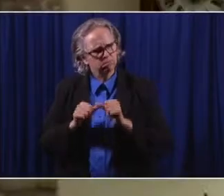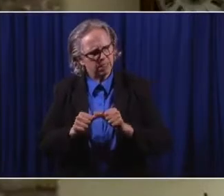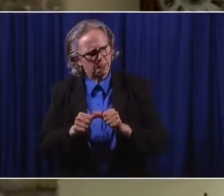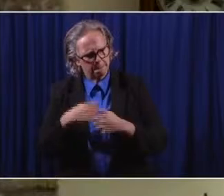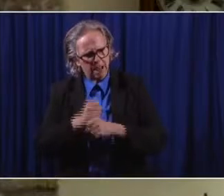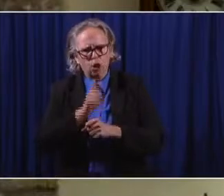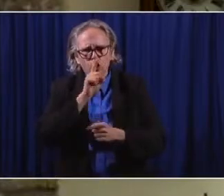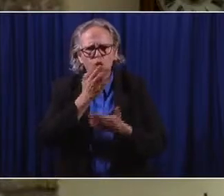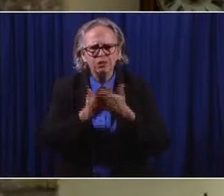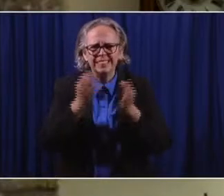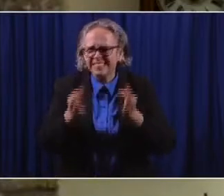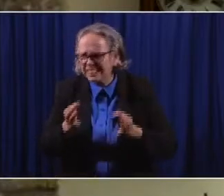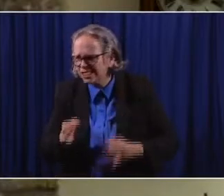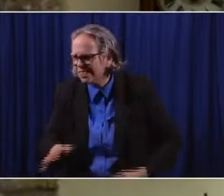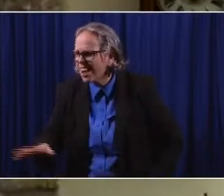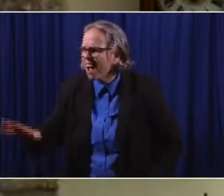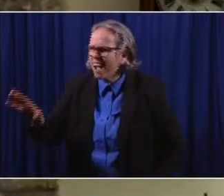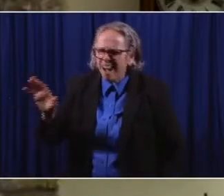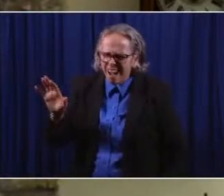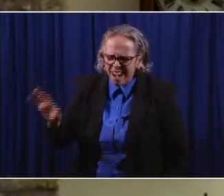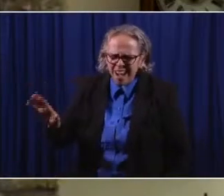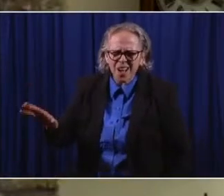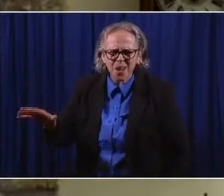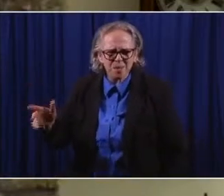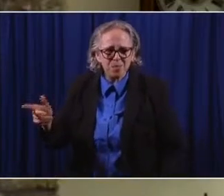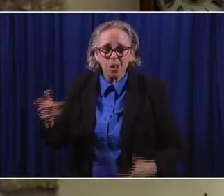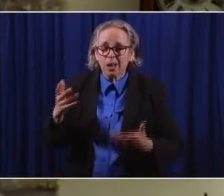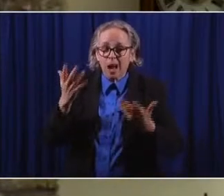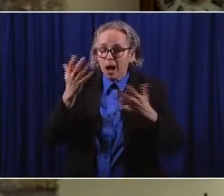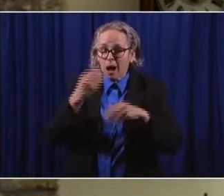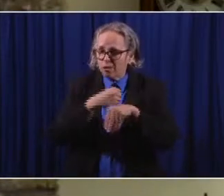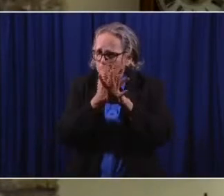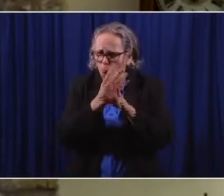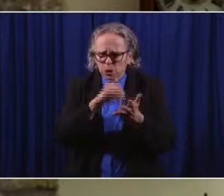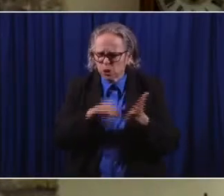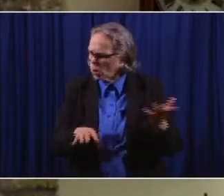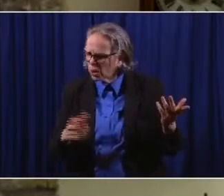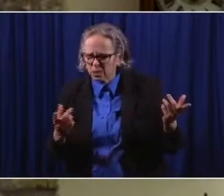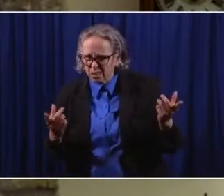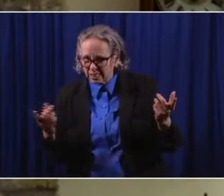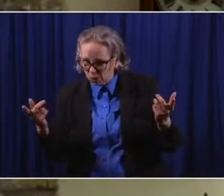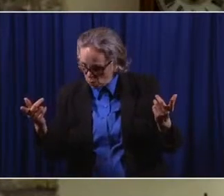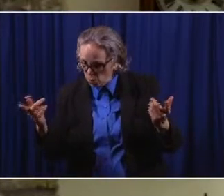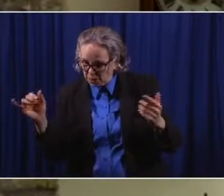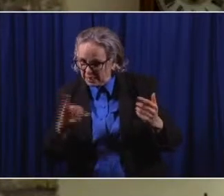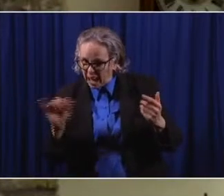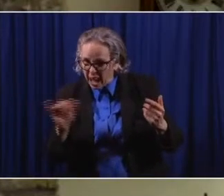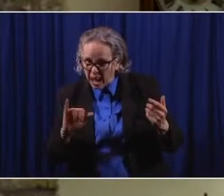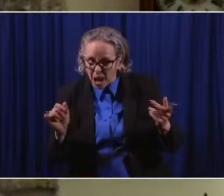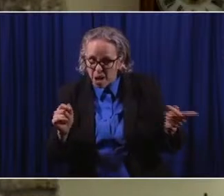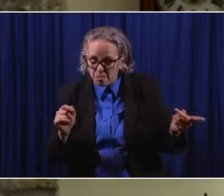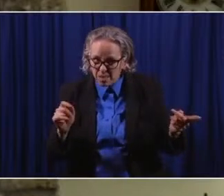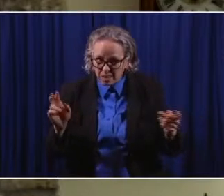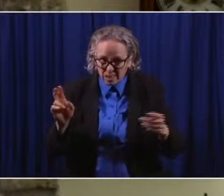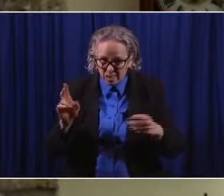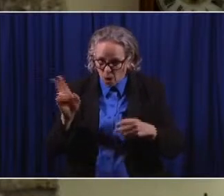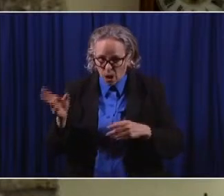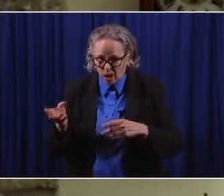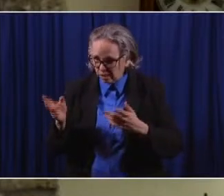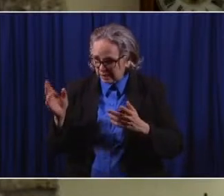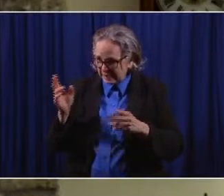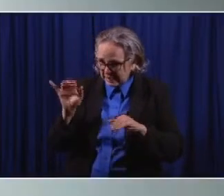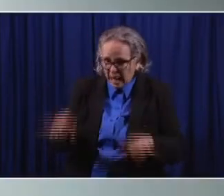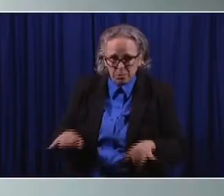And how about your remote students? Are you doing this with your own teachers? Is that how you're doing